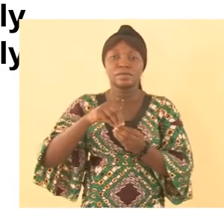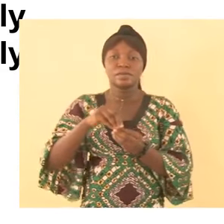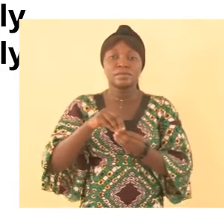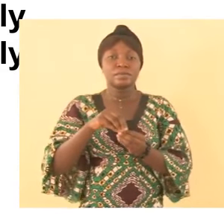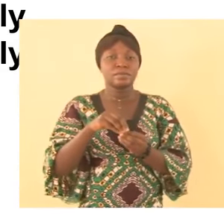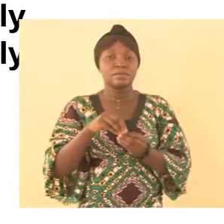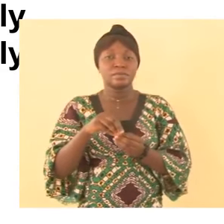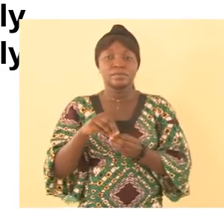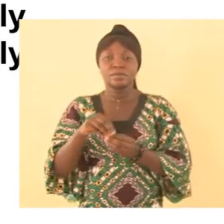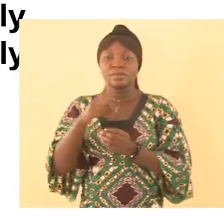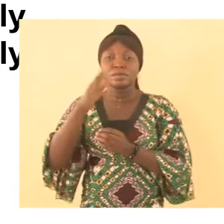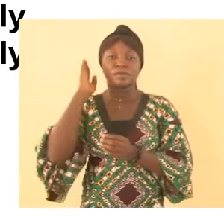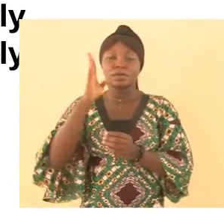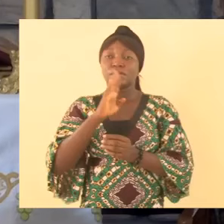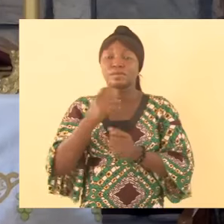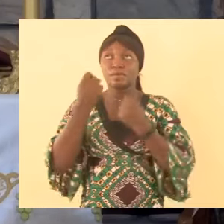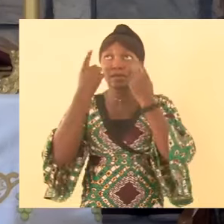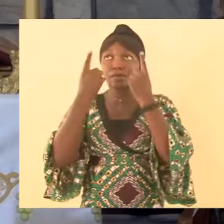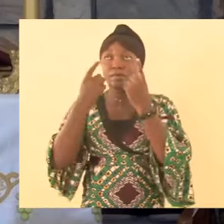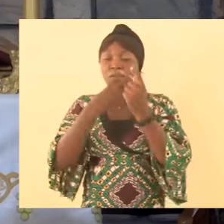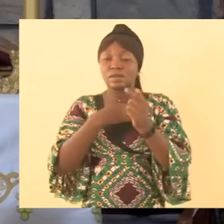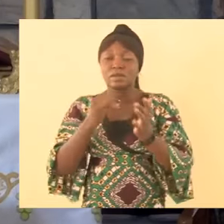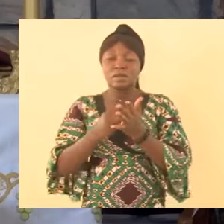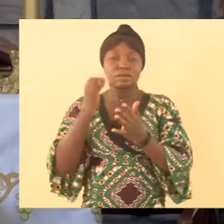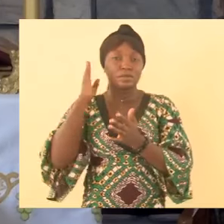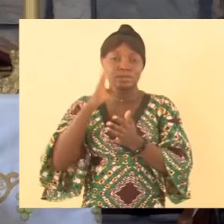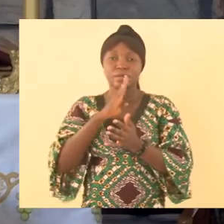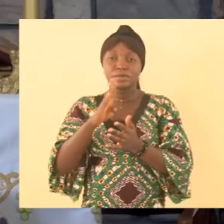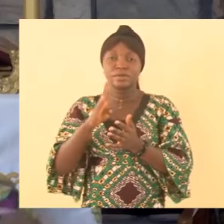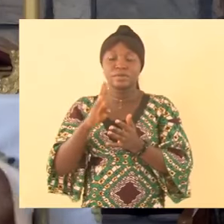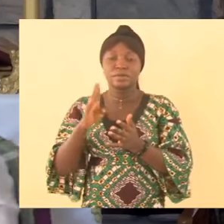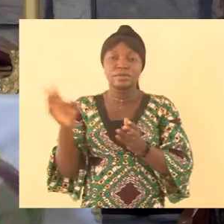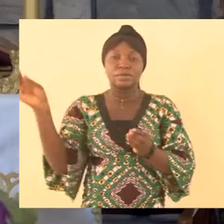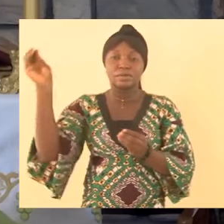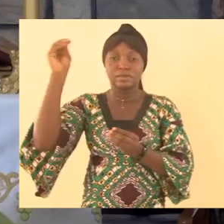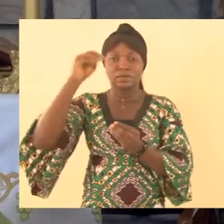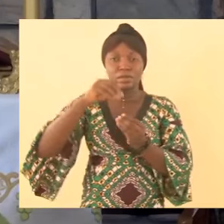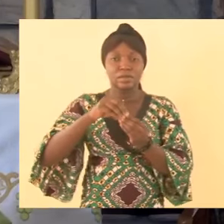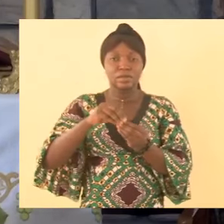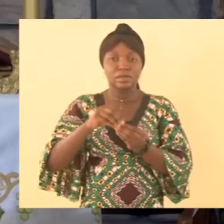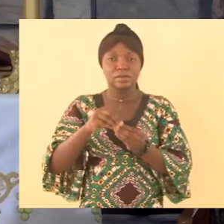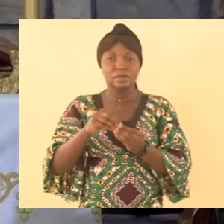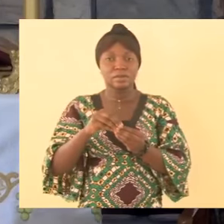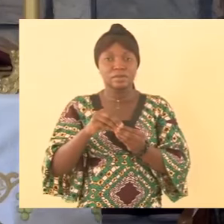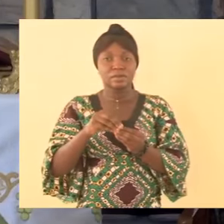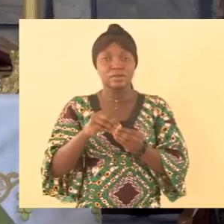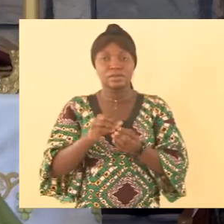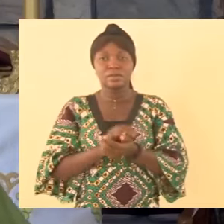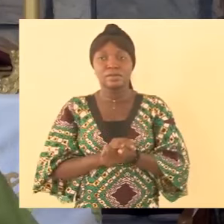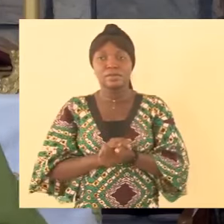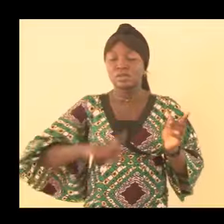multiply. You will be amazed how it will